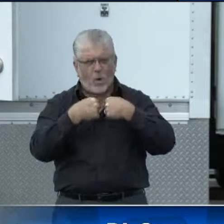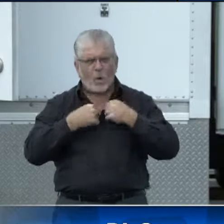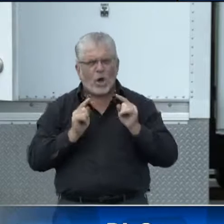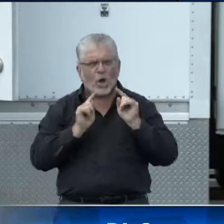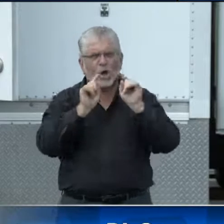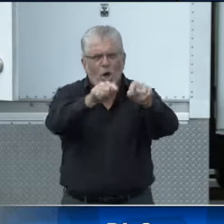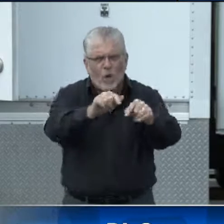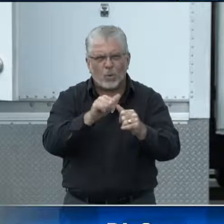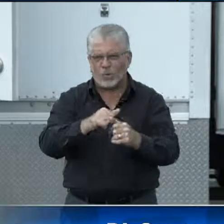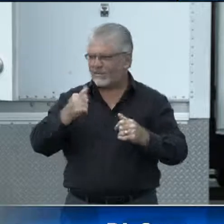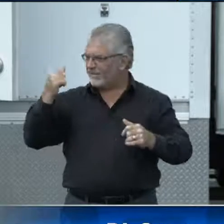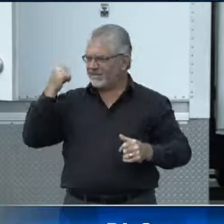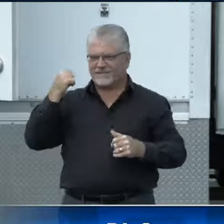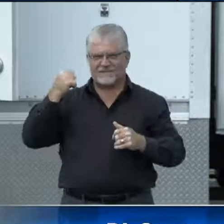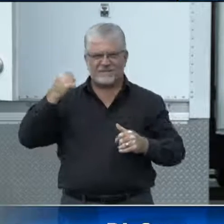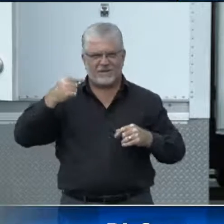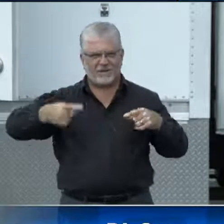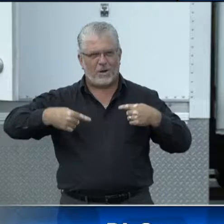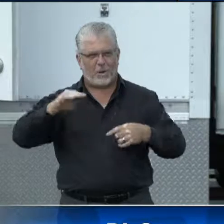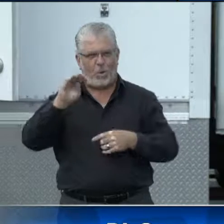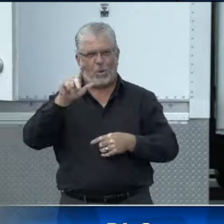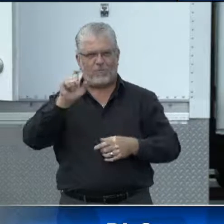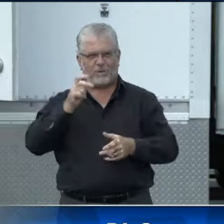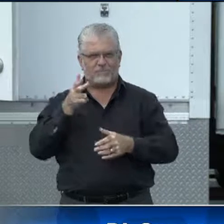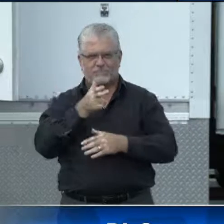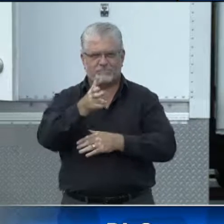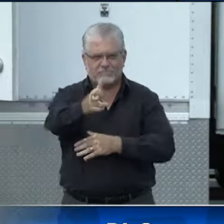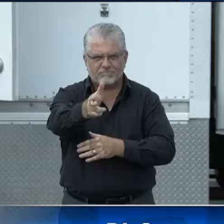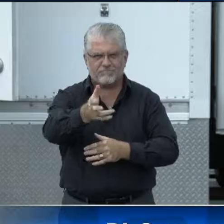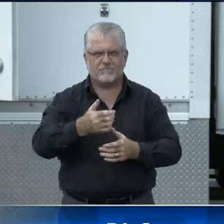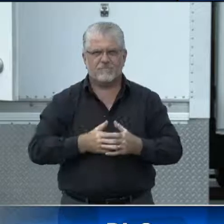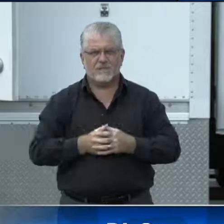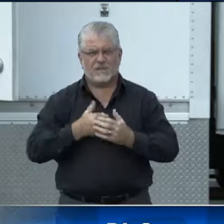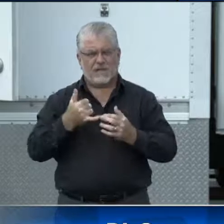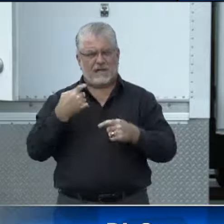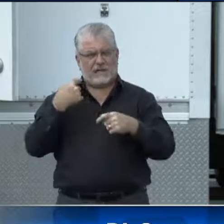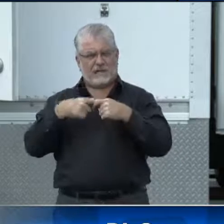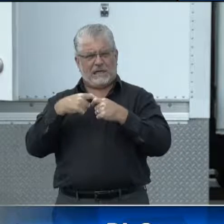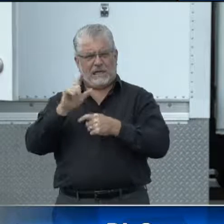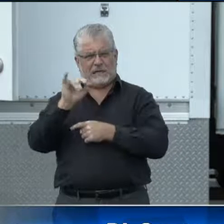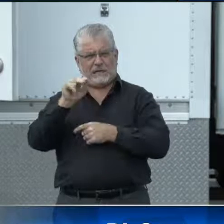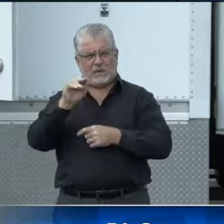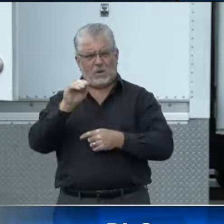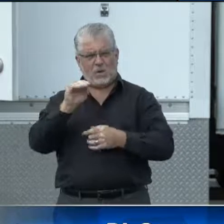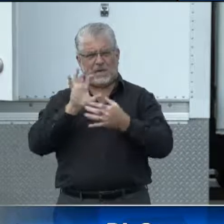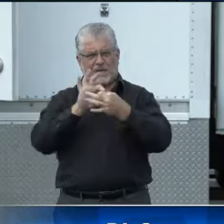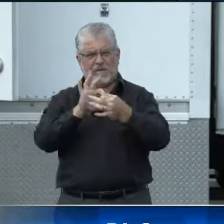unwavering determination to do more for our communities, Kate was born.